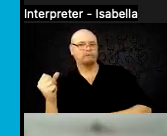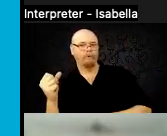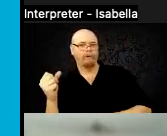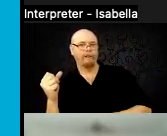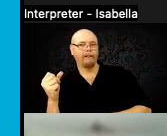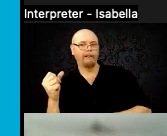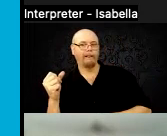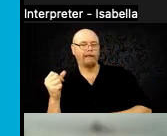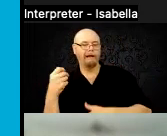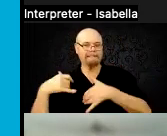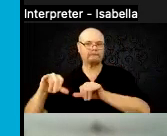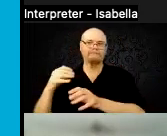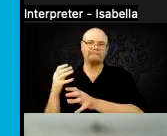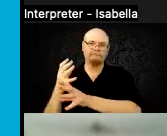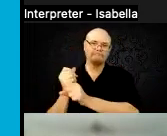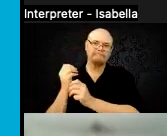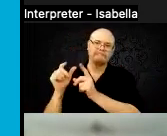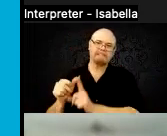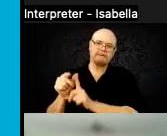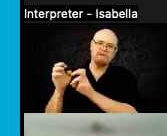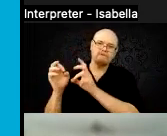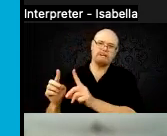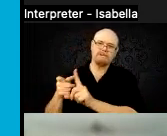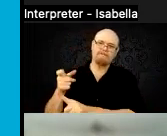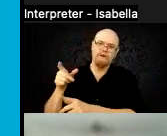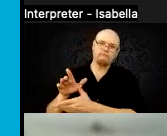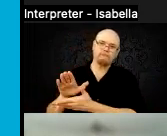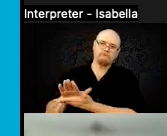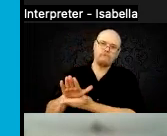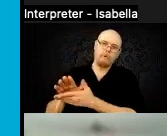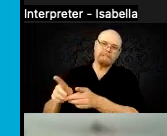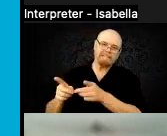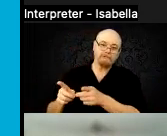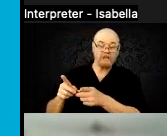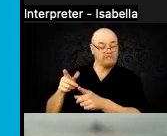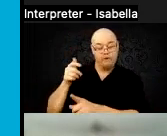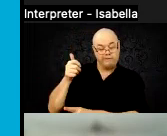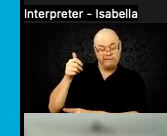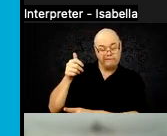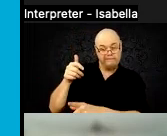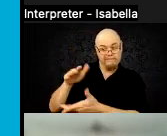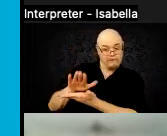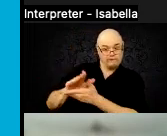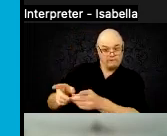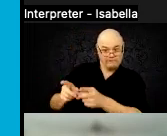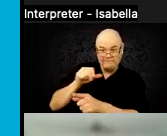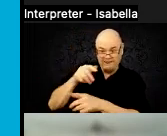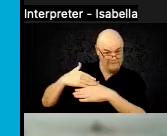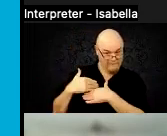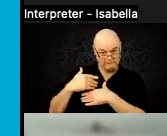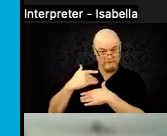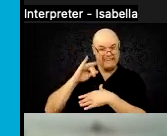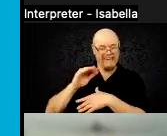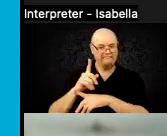they're still receiving special education services from the school district. And so the district is not responsible for it if it's going through that for that